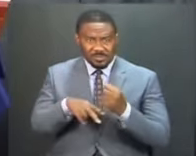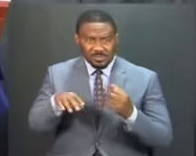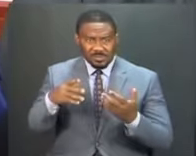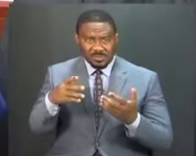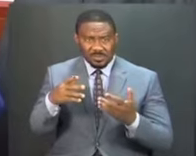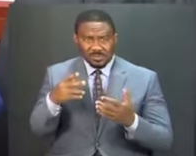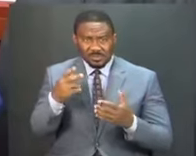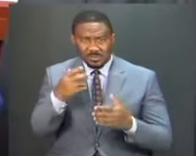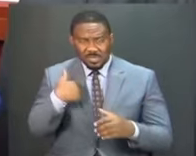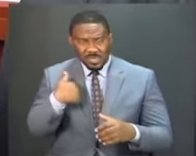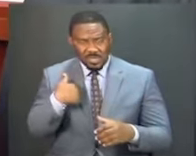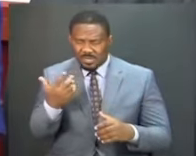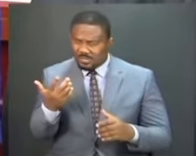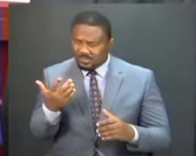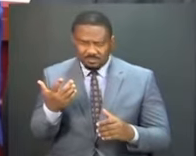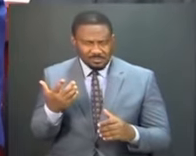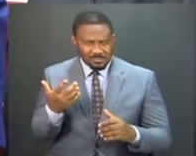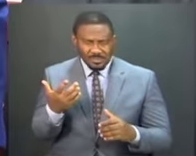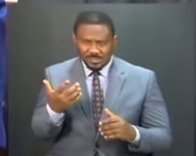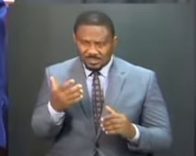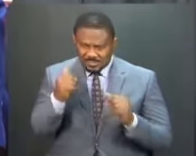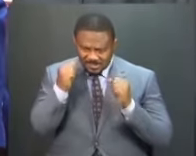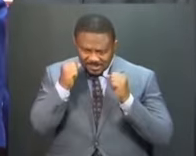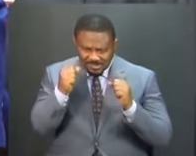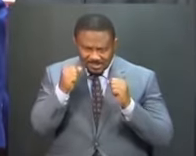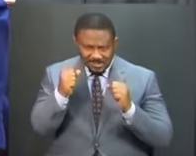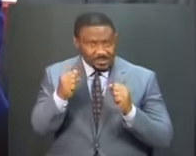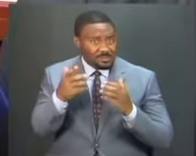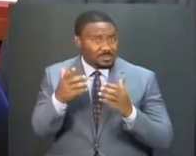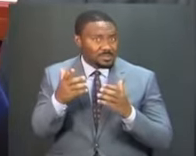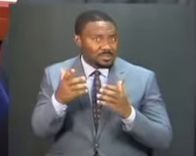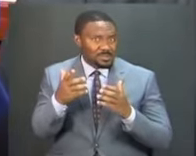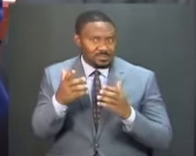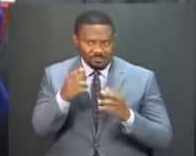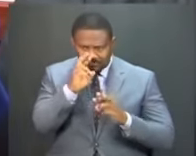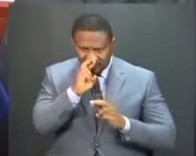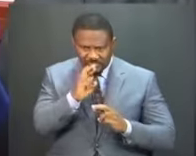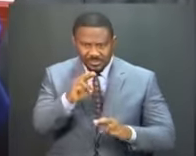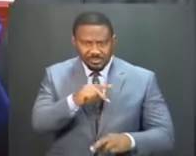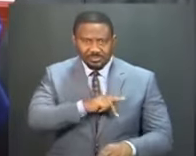the business of this House very seriously. And in